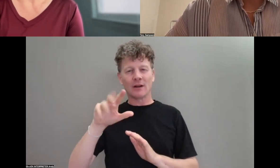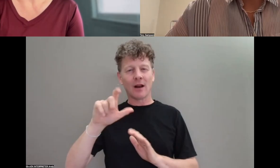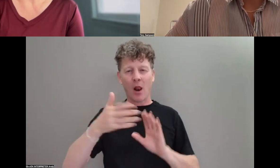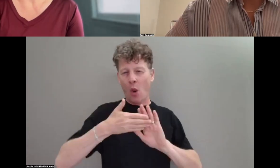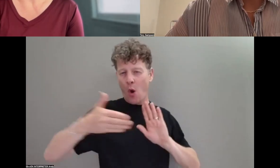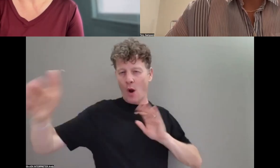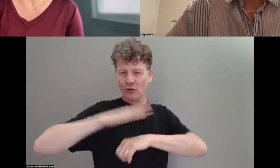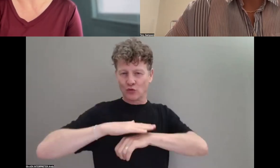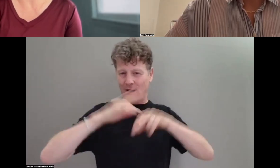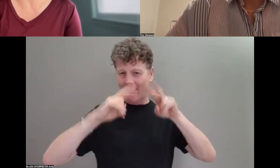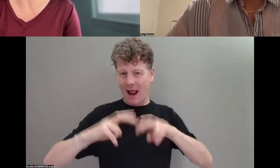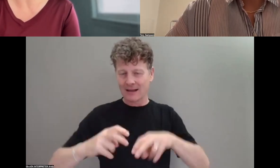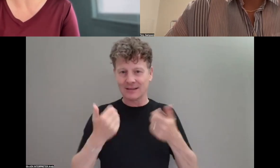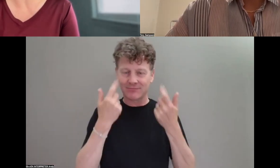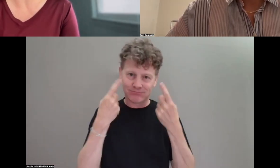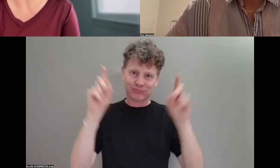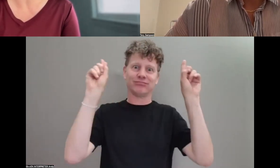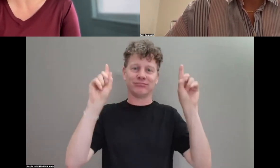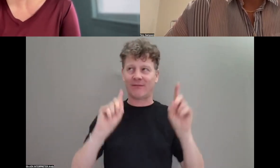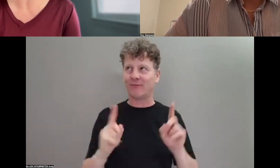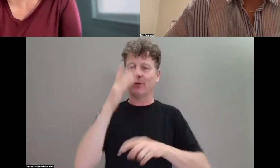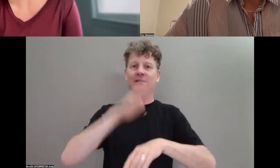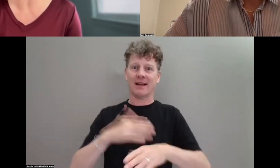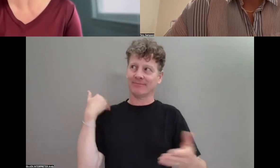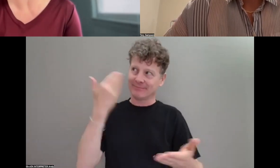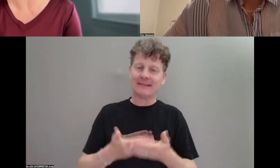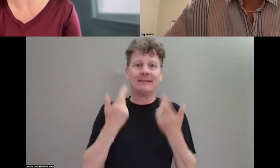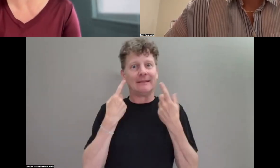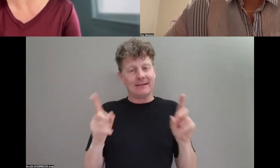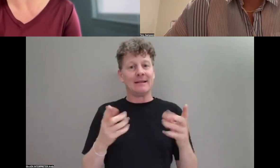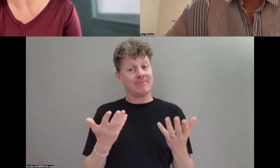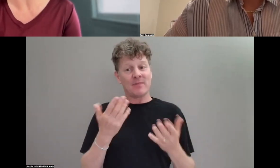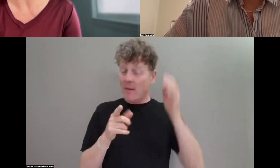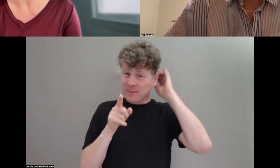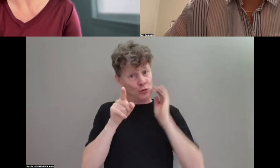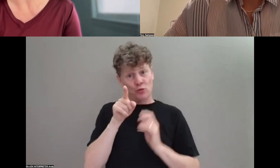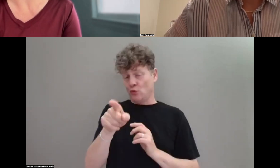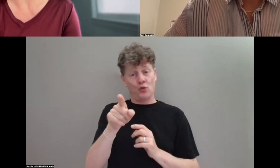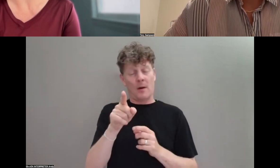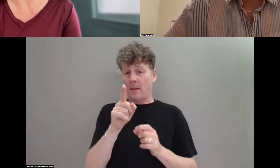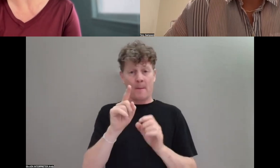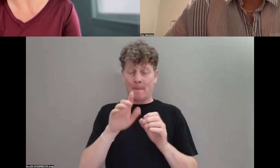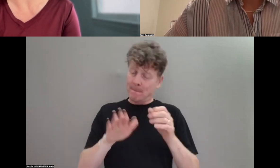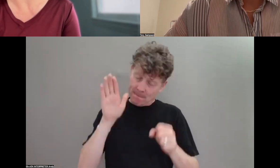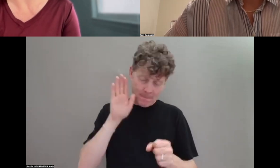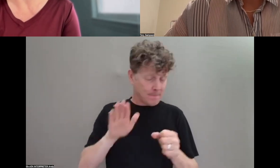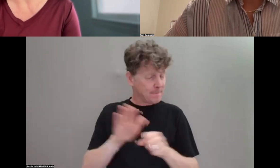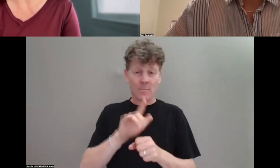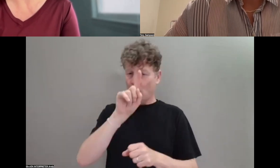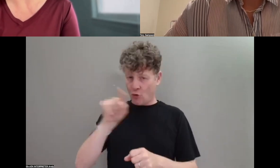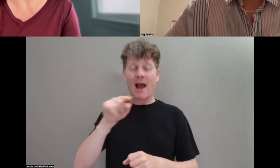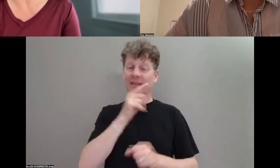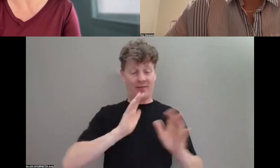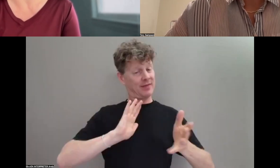And yeah, the idea that actually, I mean, you're completely correct. These signers are bilingual. They